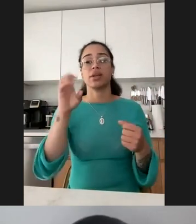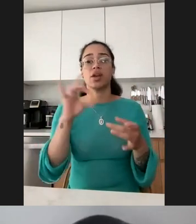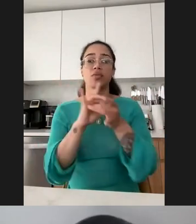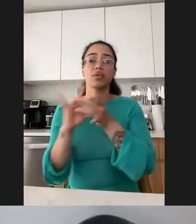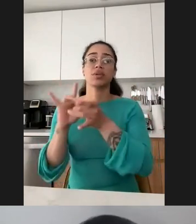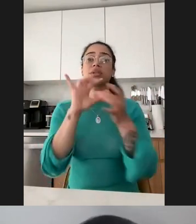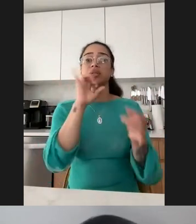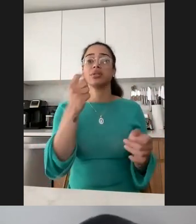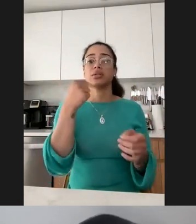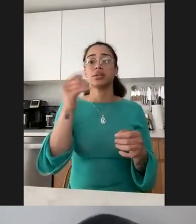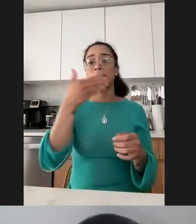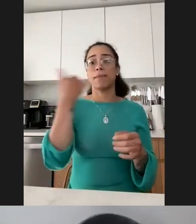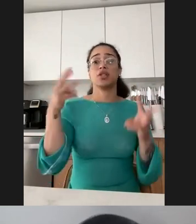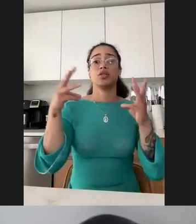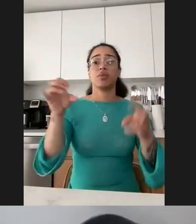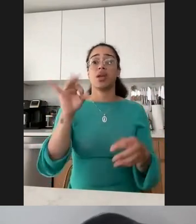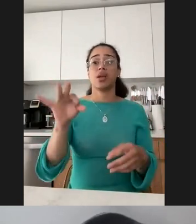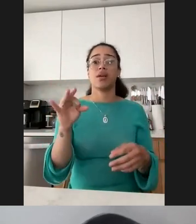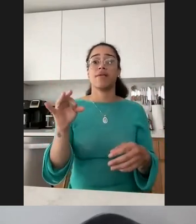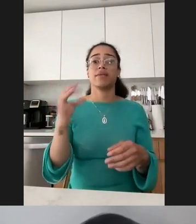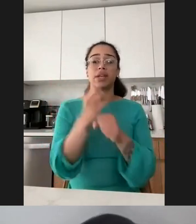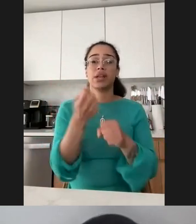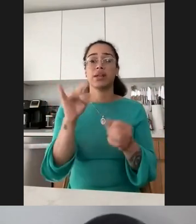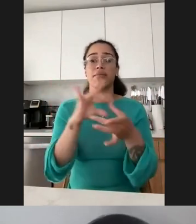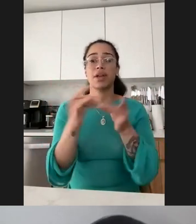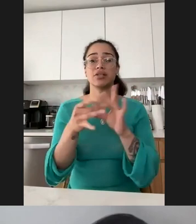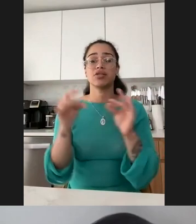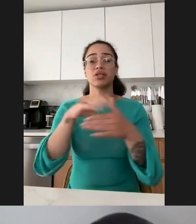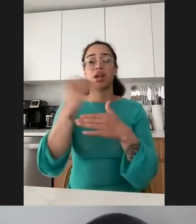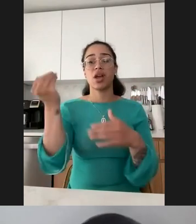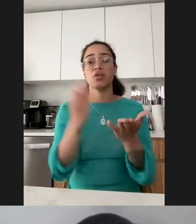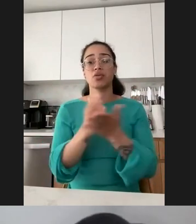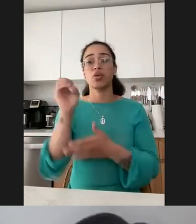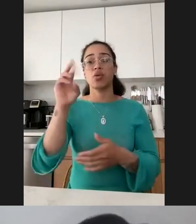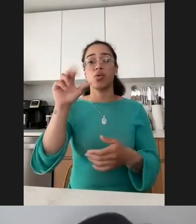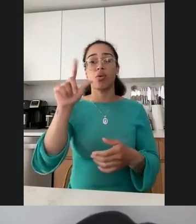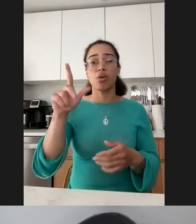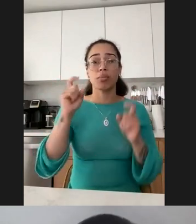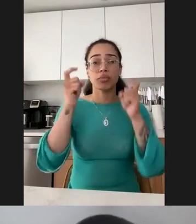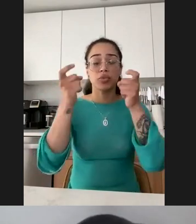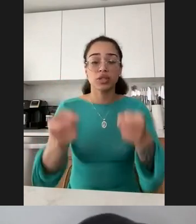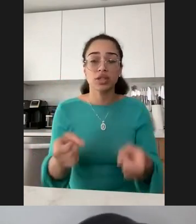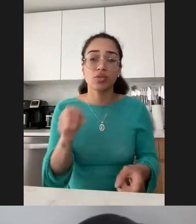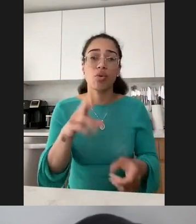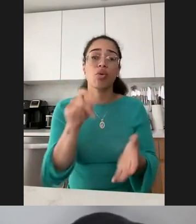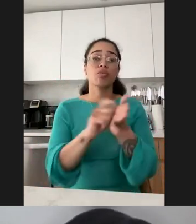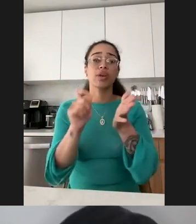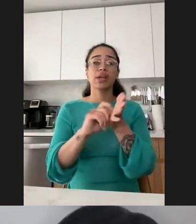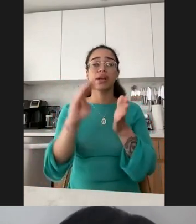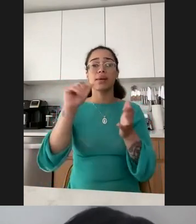best way of getting the message out through oral presentations, or is it written